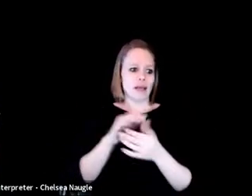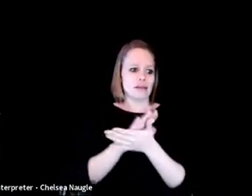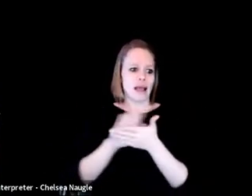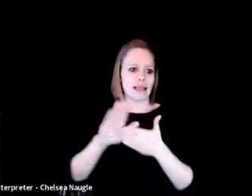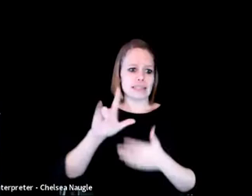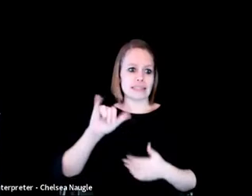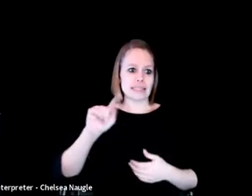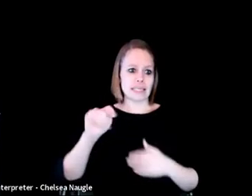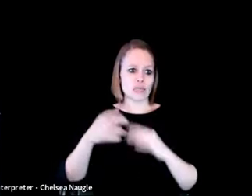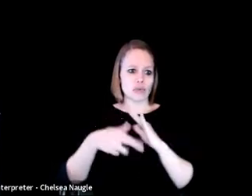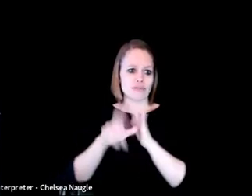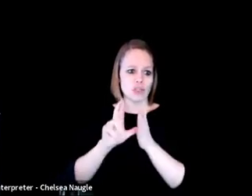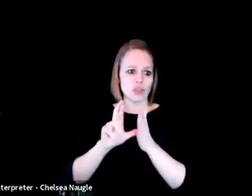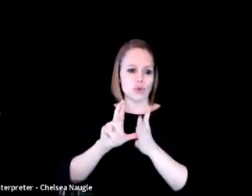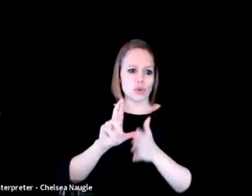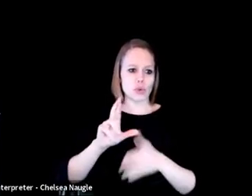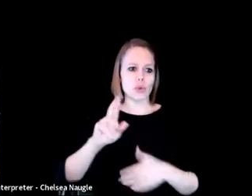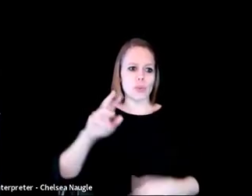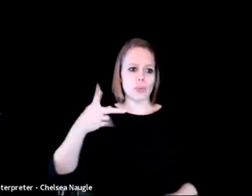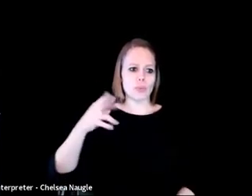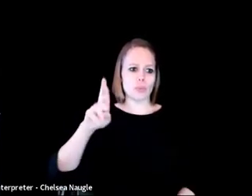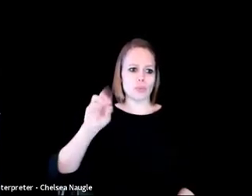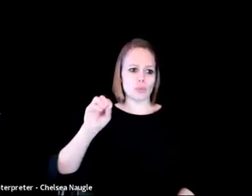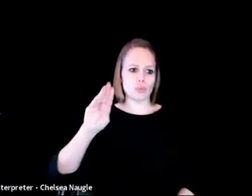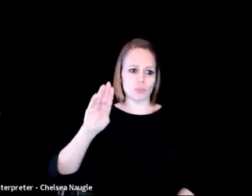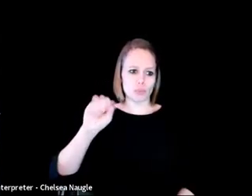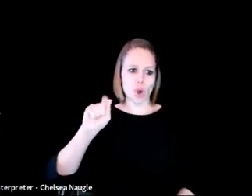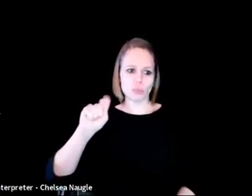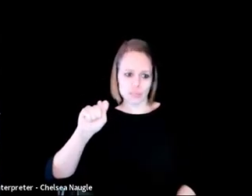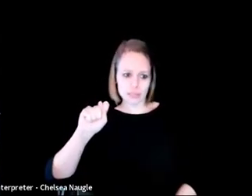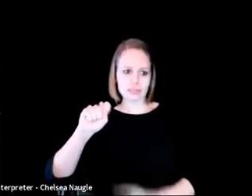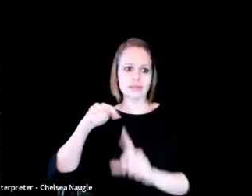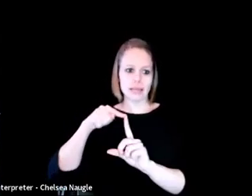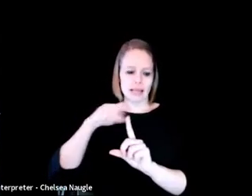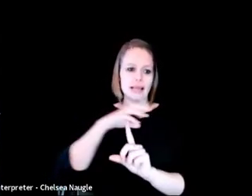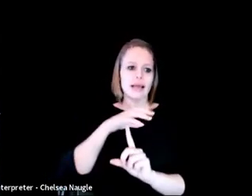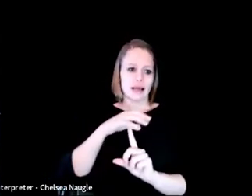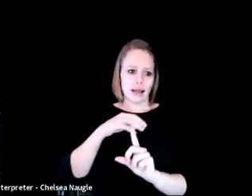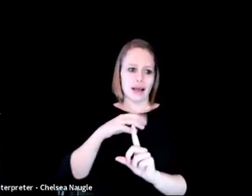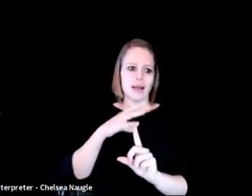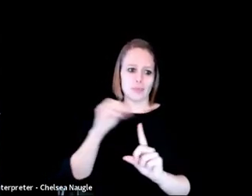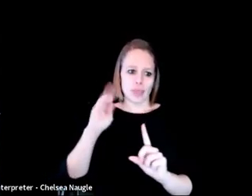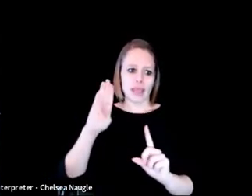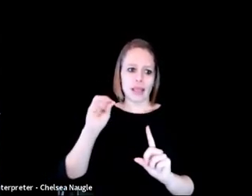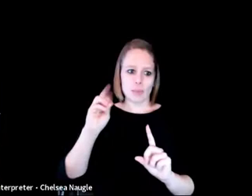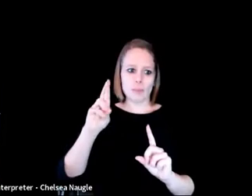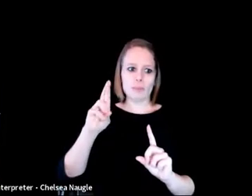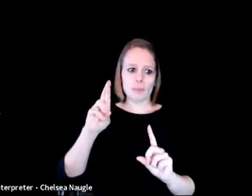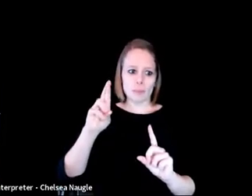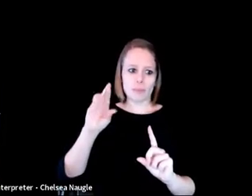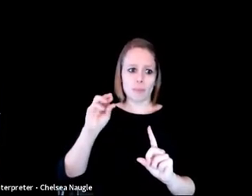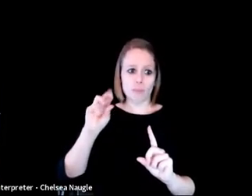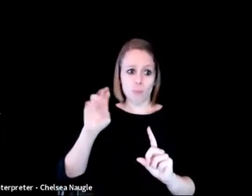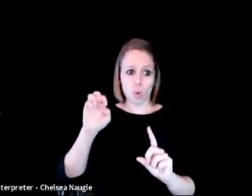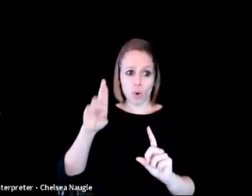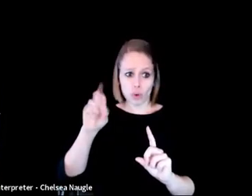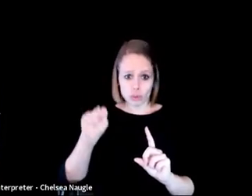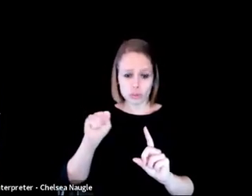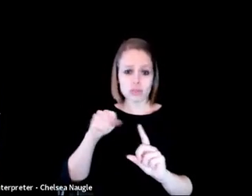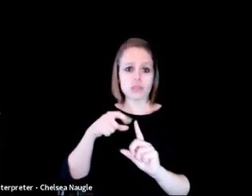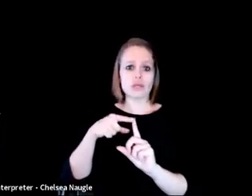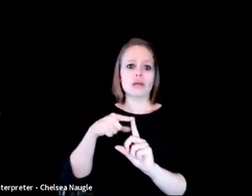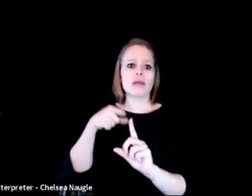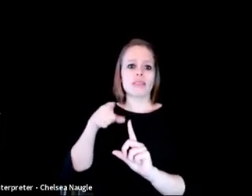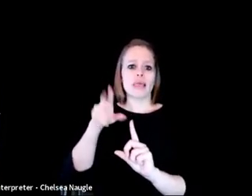evidence-based practices for ASD. And then they thought about deaf blindness, and they talked about how